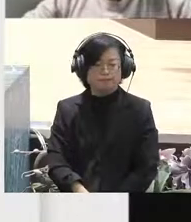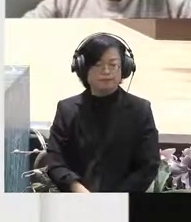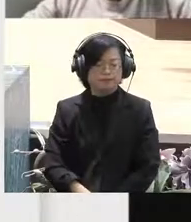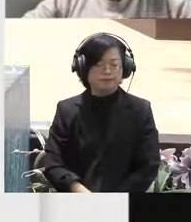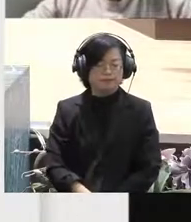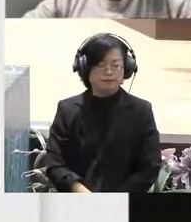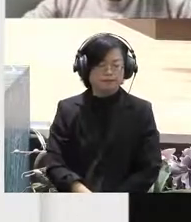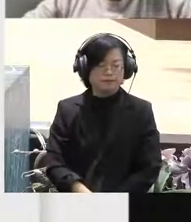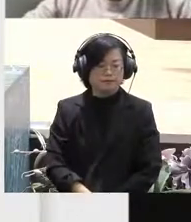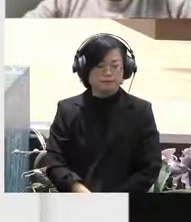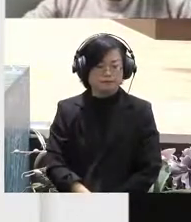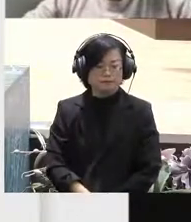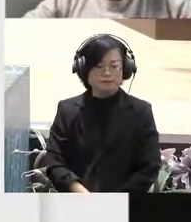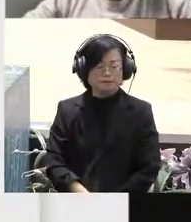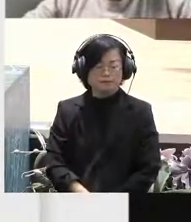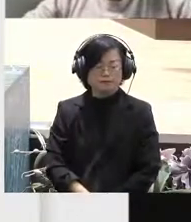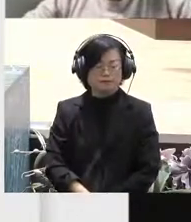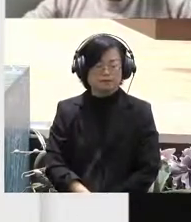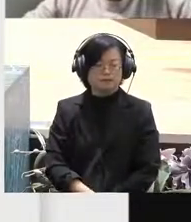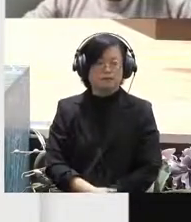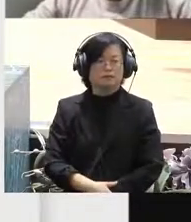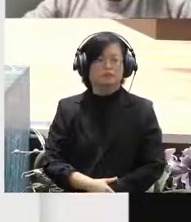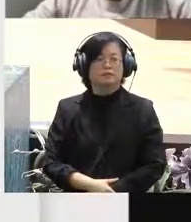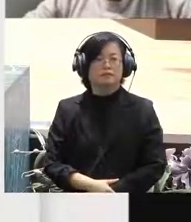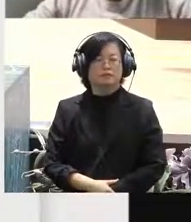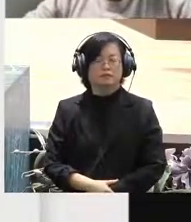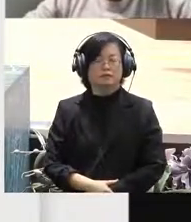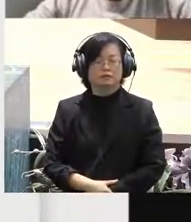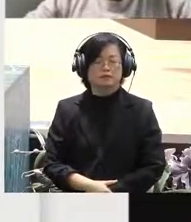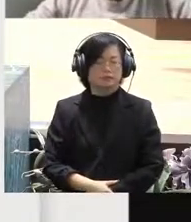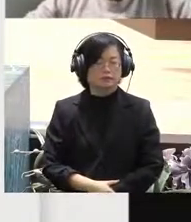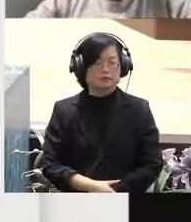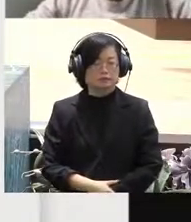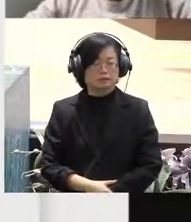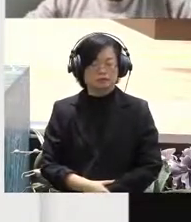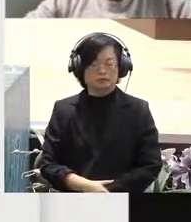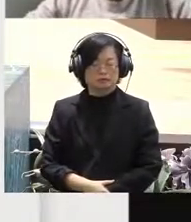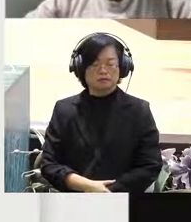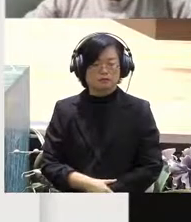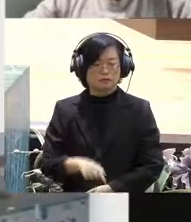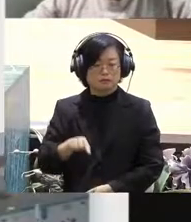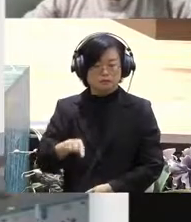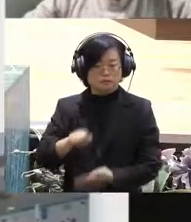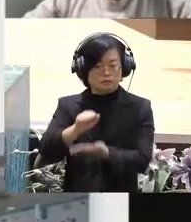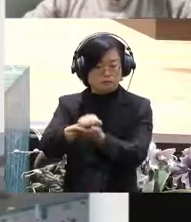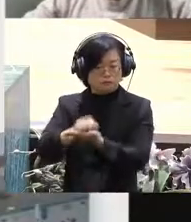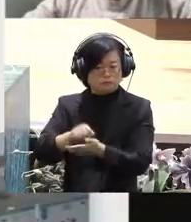open government partnership, national action plans, and other open government initiatives through this document.